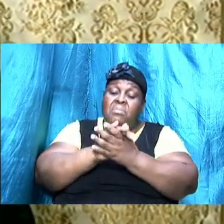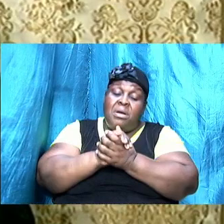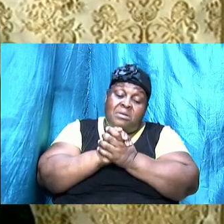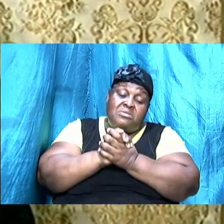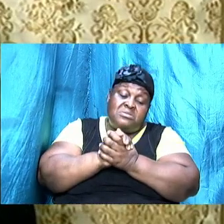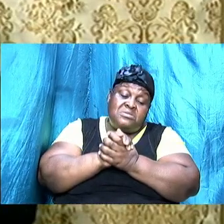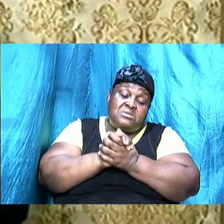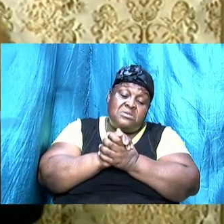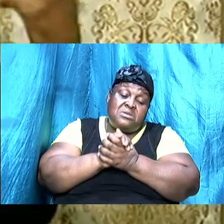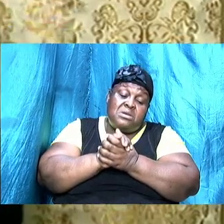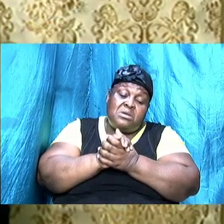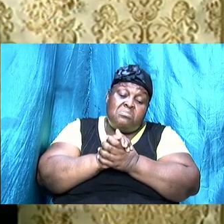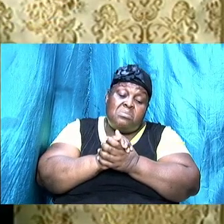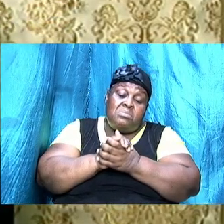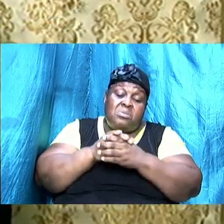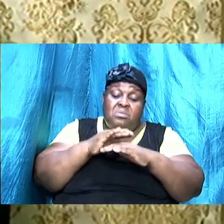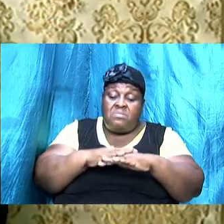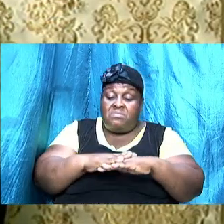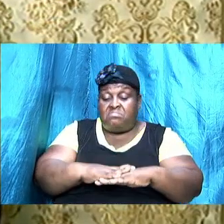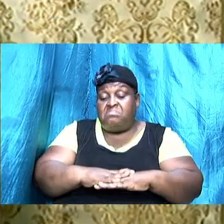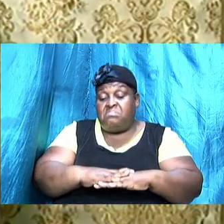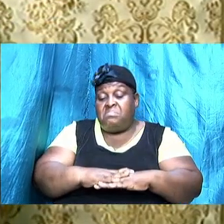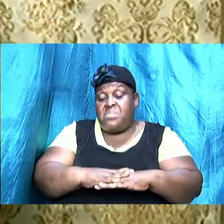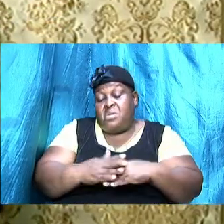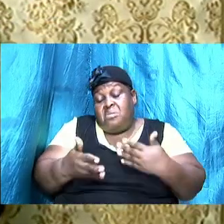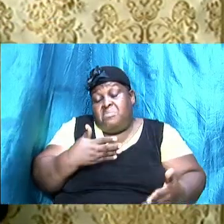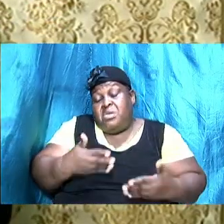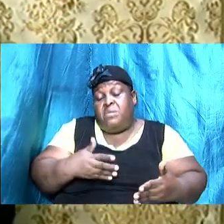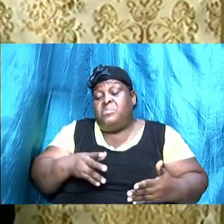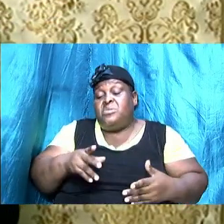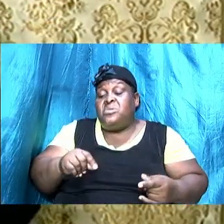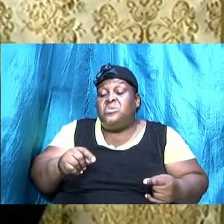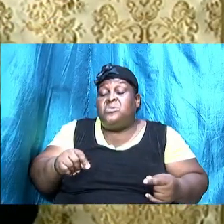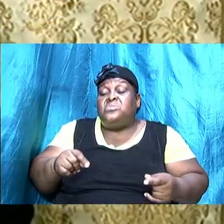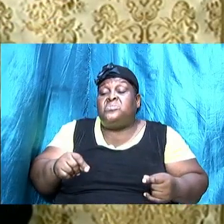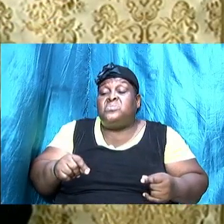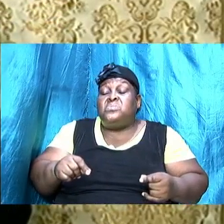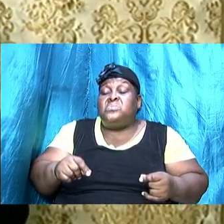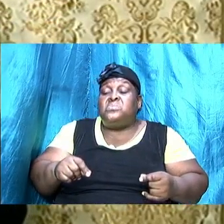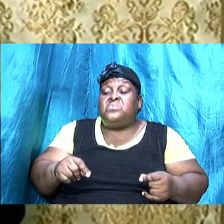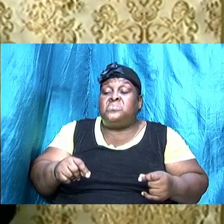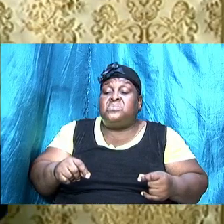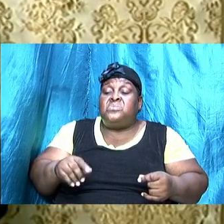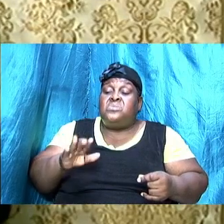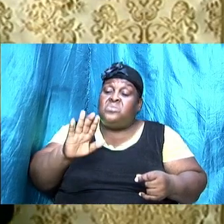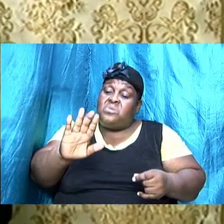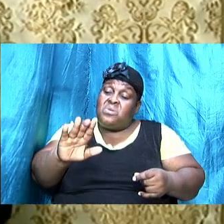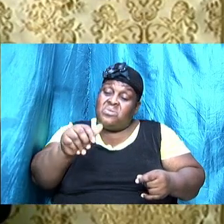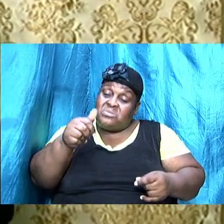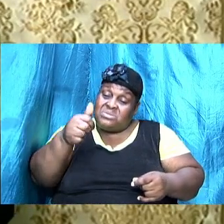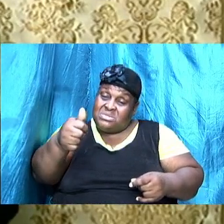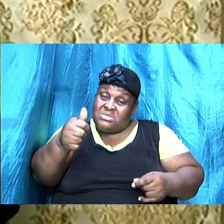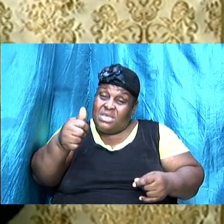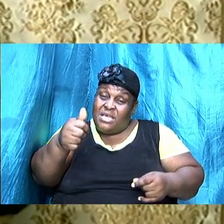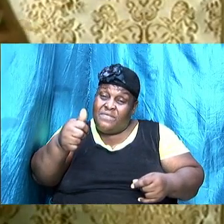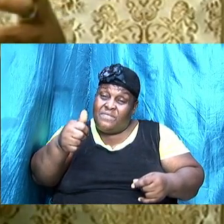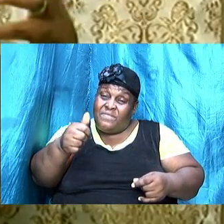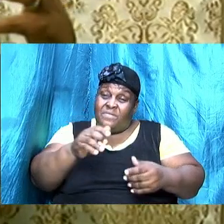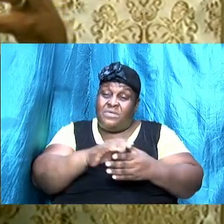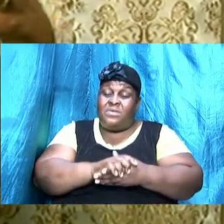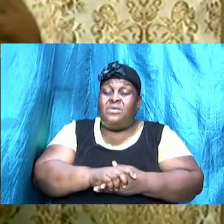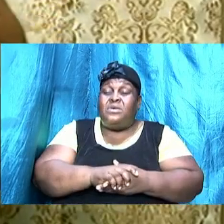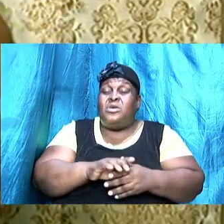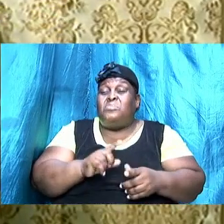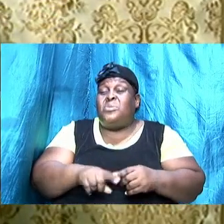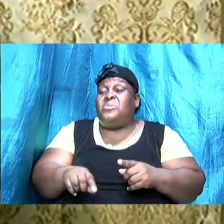that you have to do it yourself. But I submit to us that there will be in